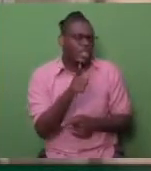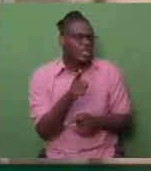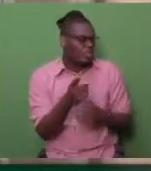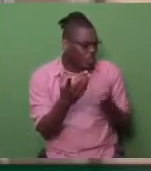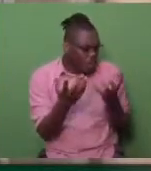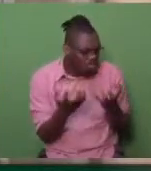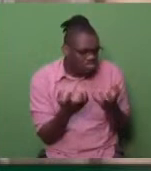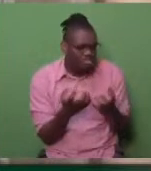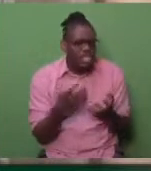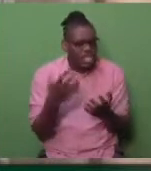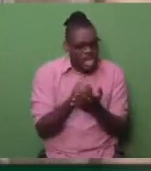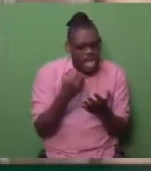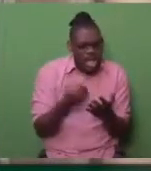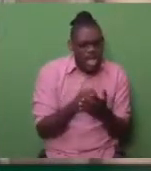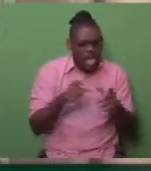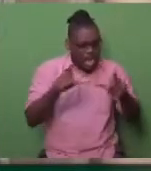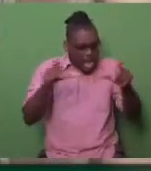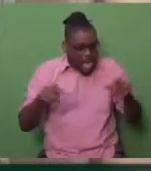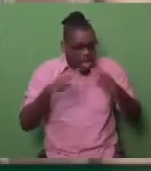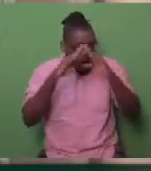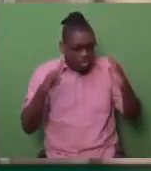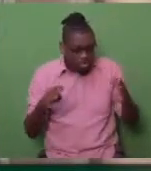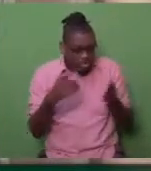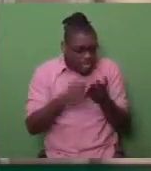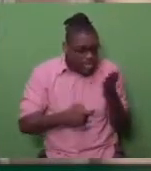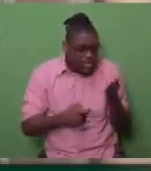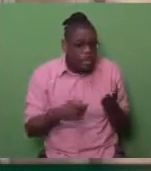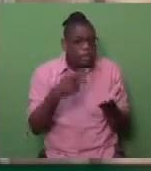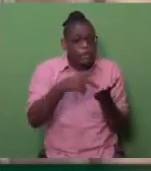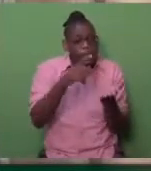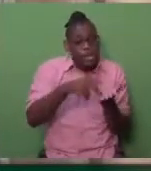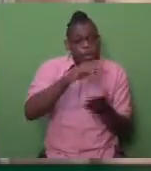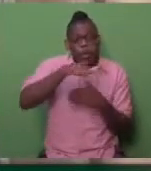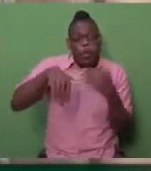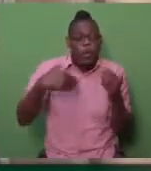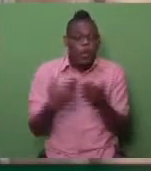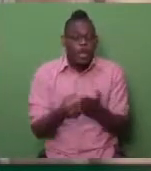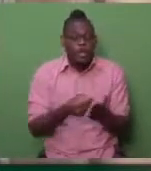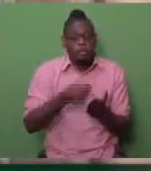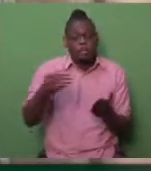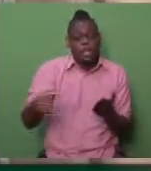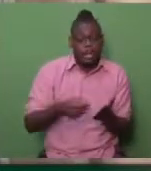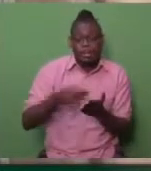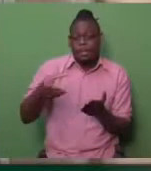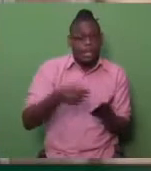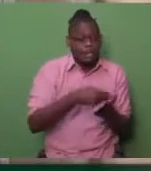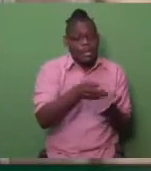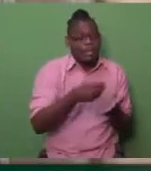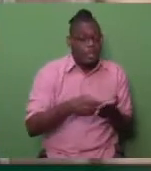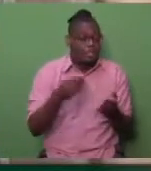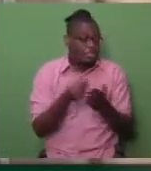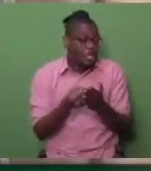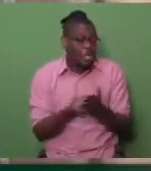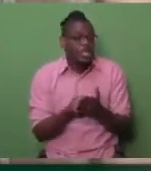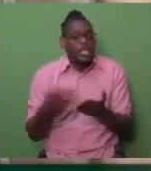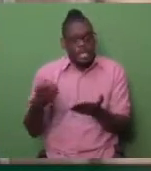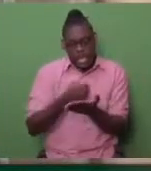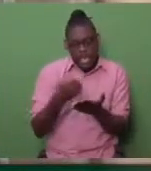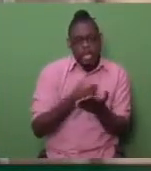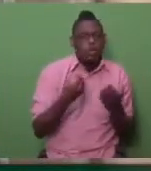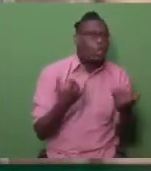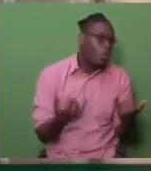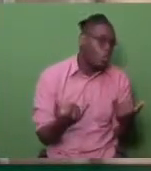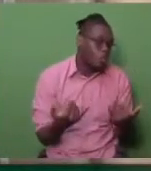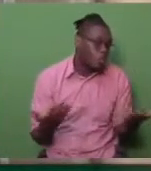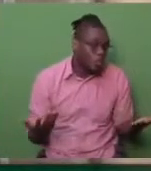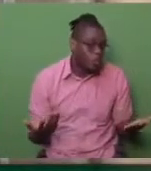country was better off economically than now, the member for Dago Martin West told the then government, and I